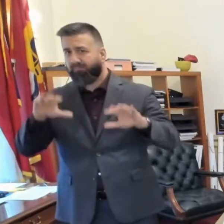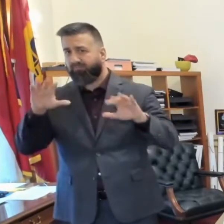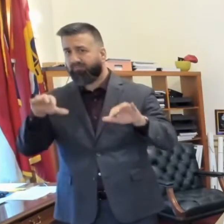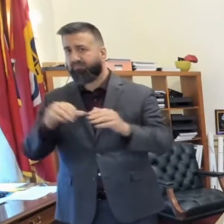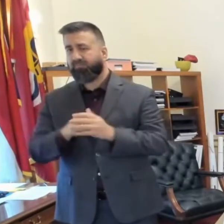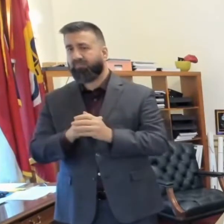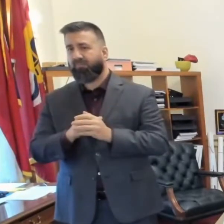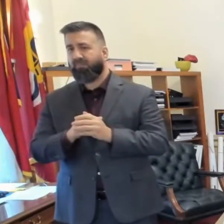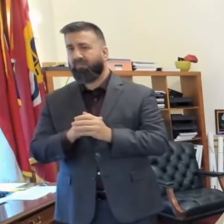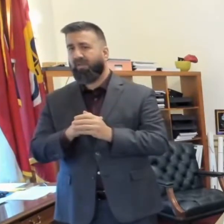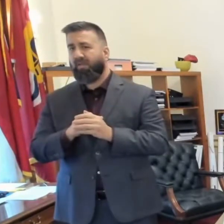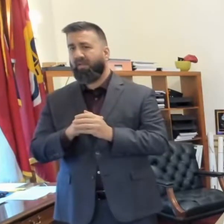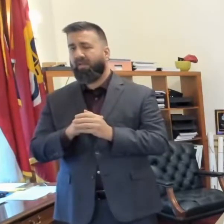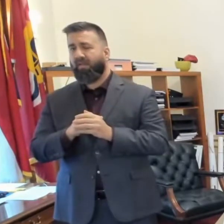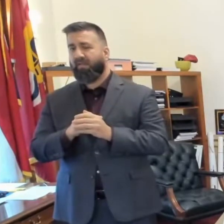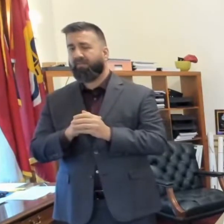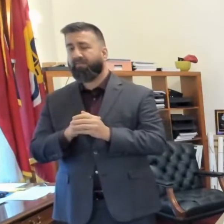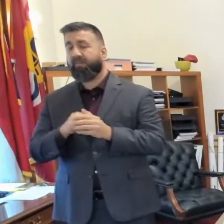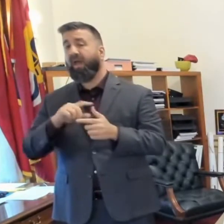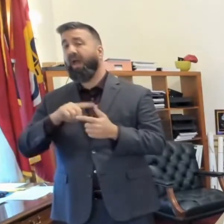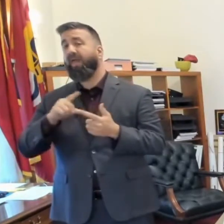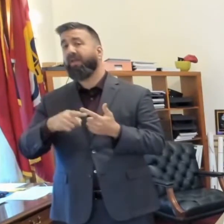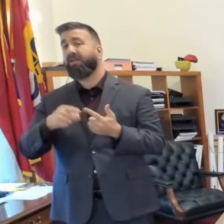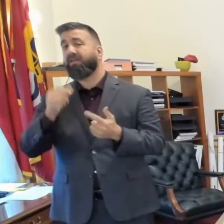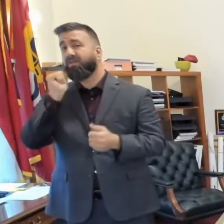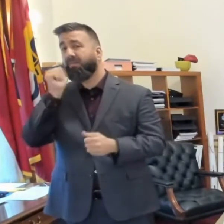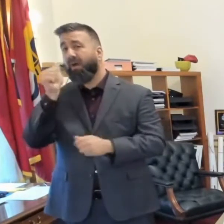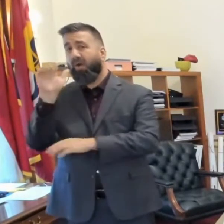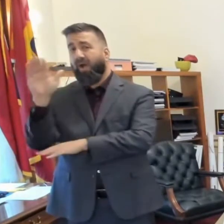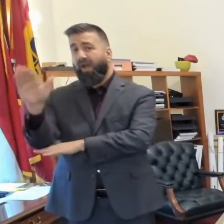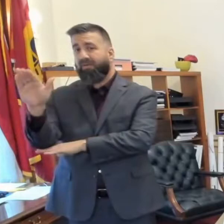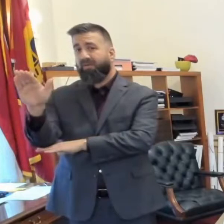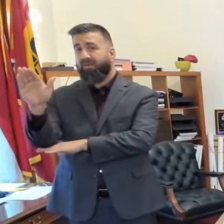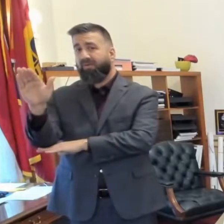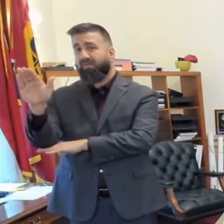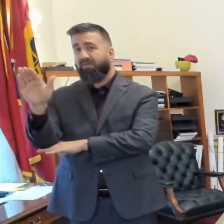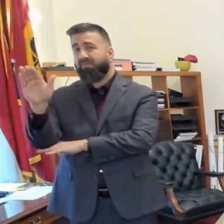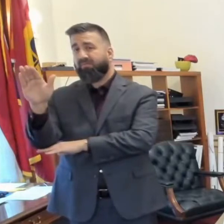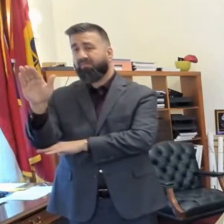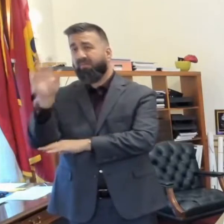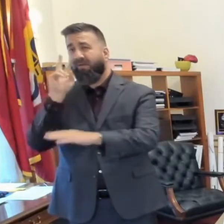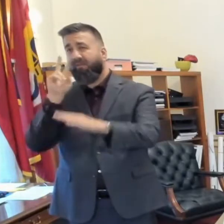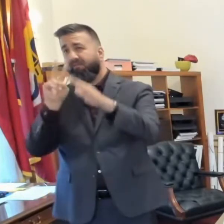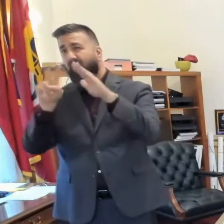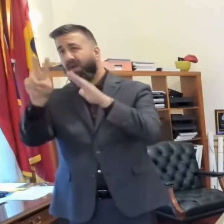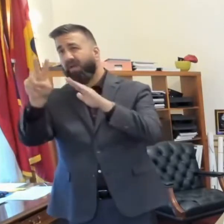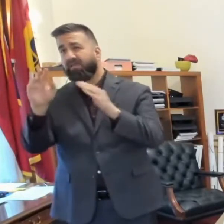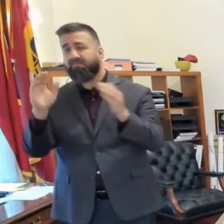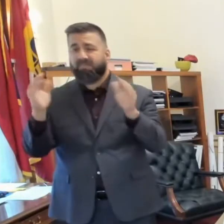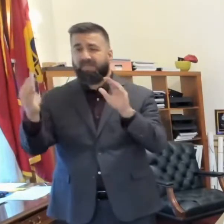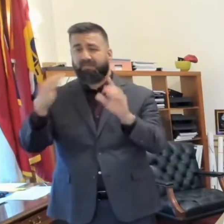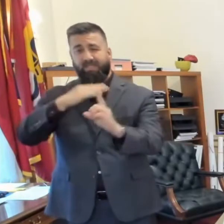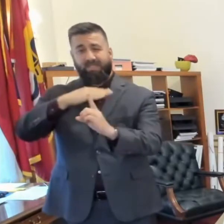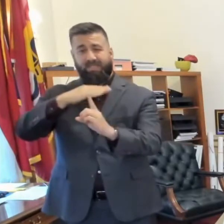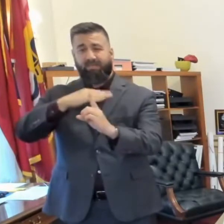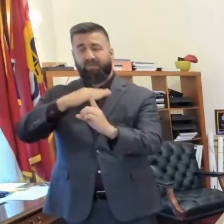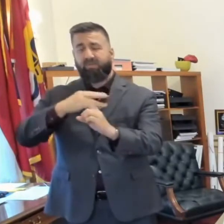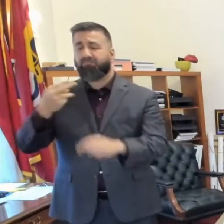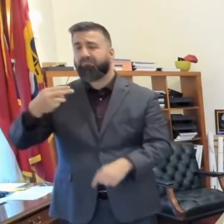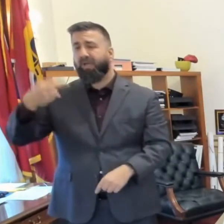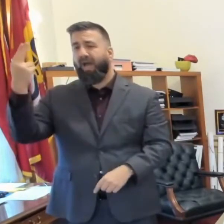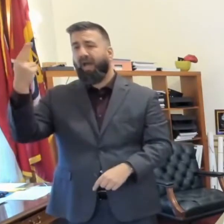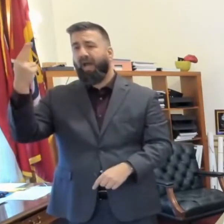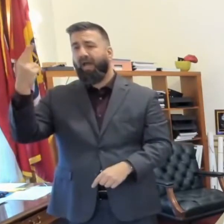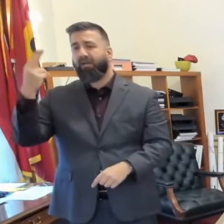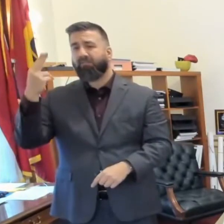That's the most current. Then start up tomorrow afternoon. Forecast looks like the temperatures will be high enough that it will be